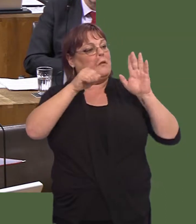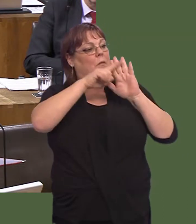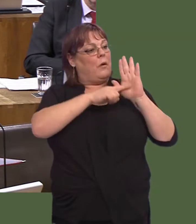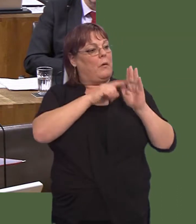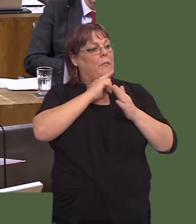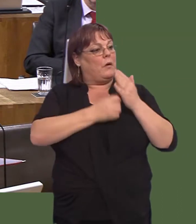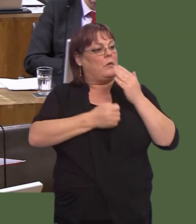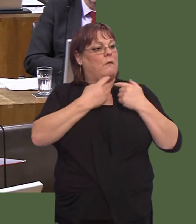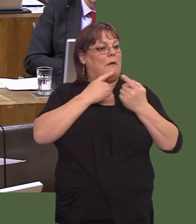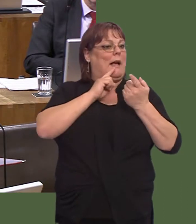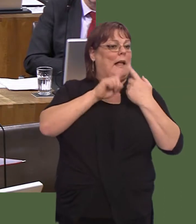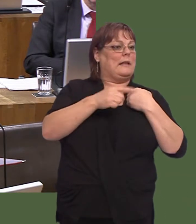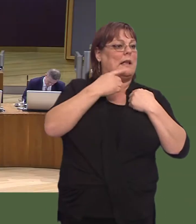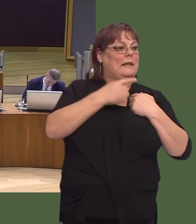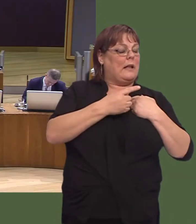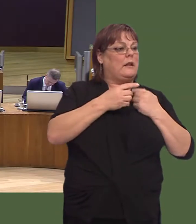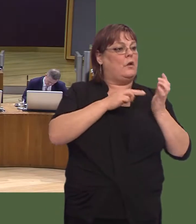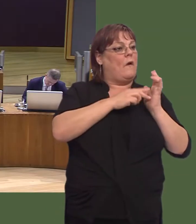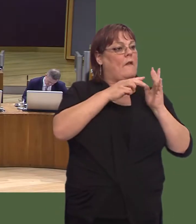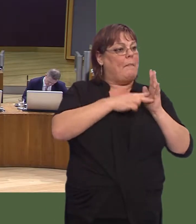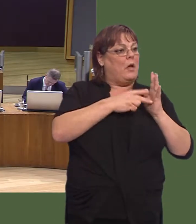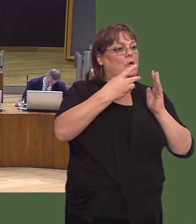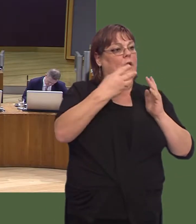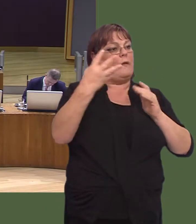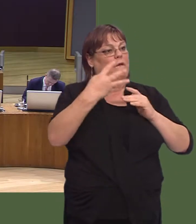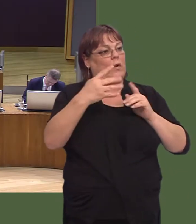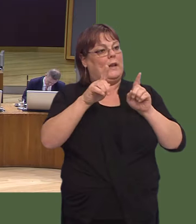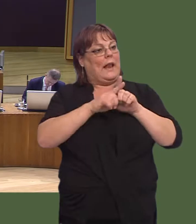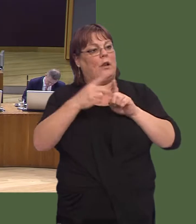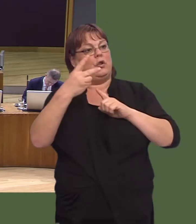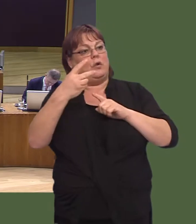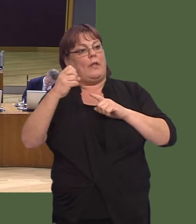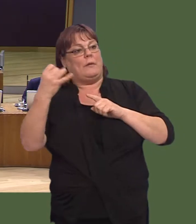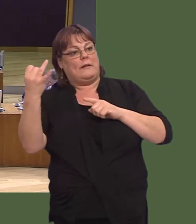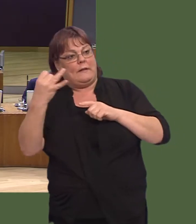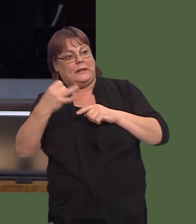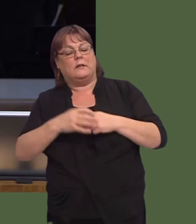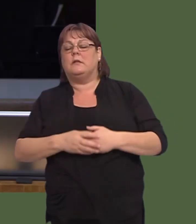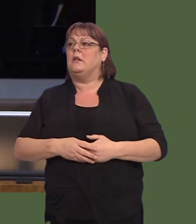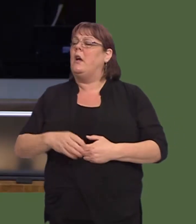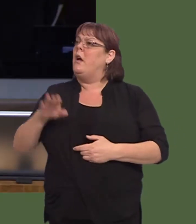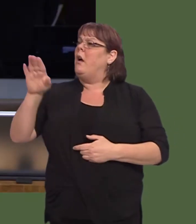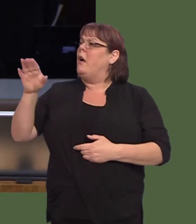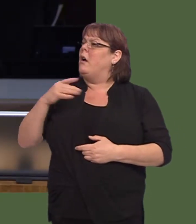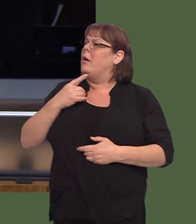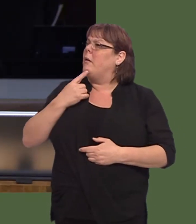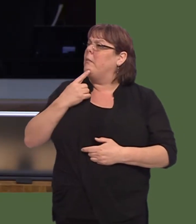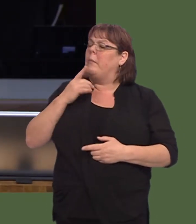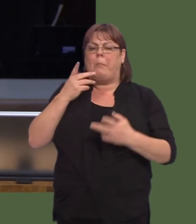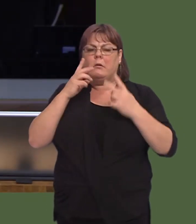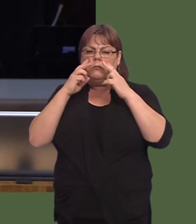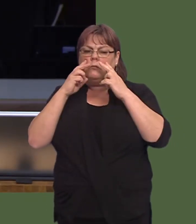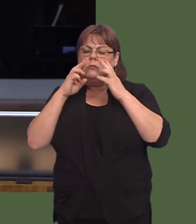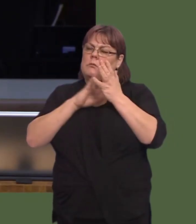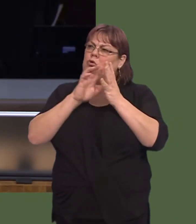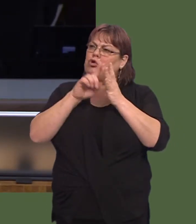November 2017. So is the First Minister saying that the conduct of special advisers will not be part of the terms of inquiry